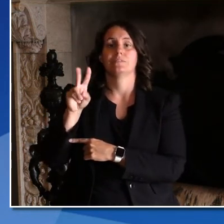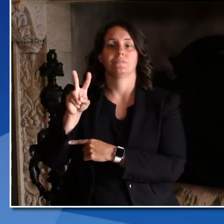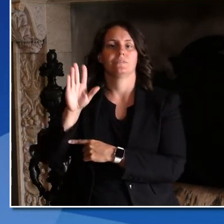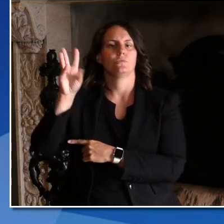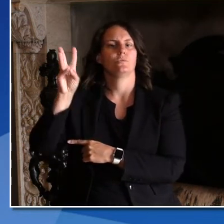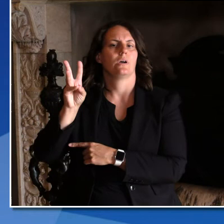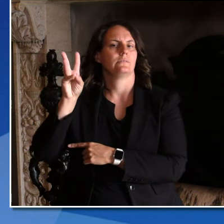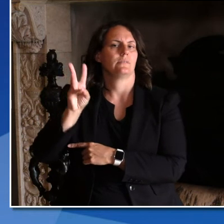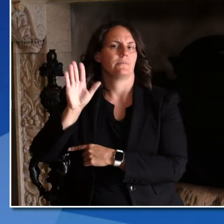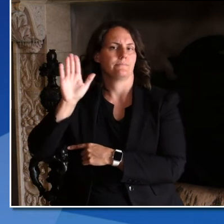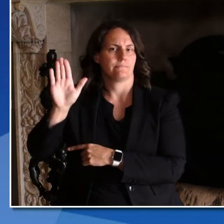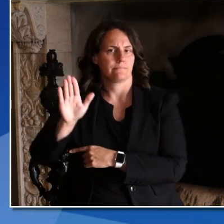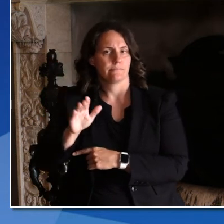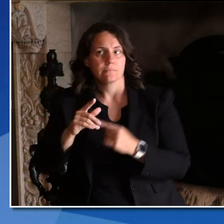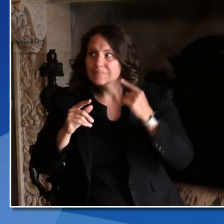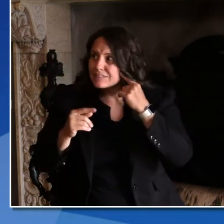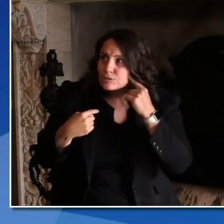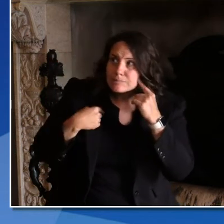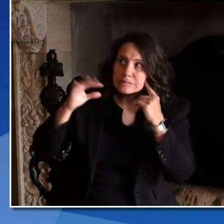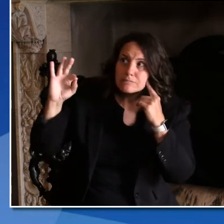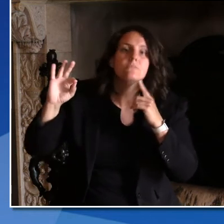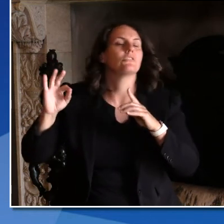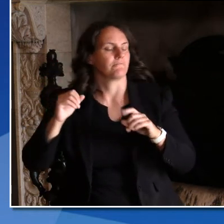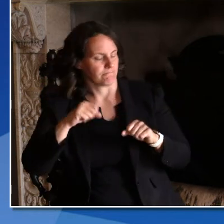Hi, can you all hear me? Yes, we can.